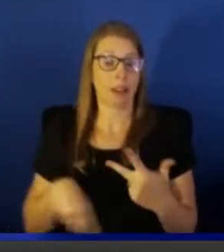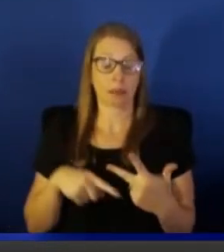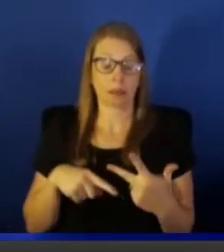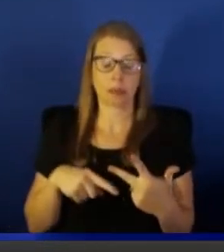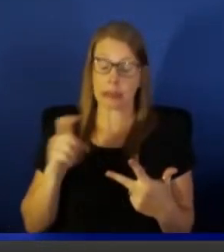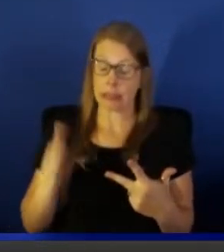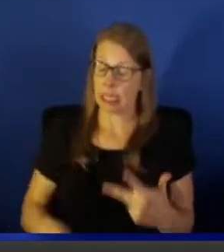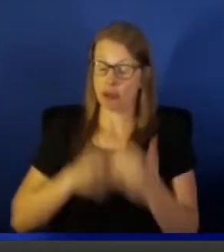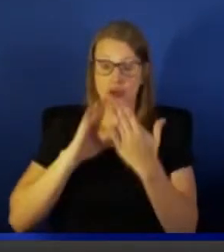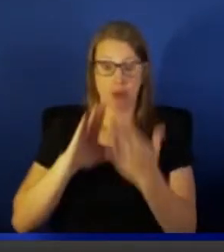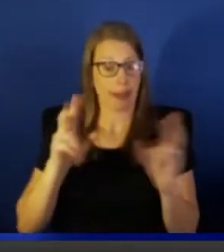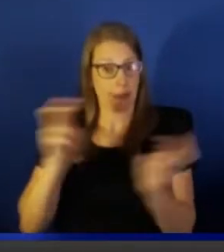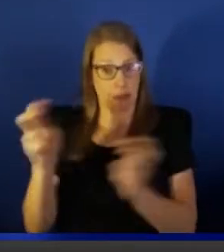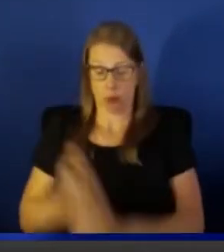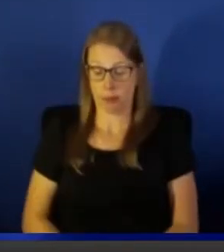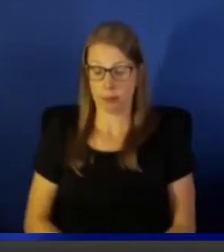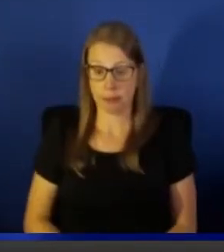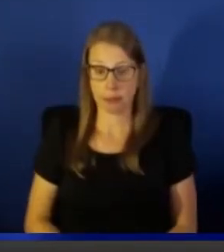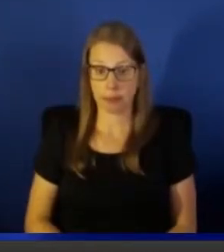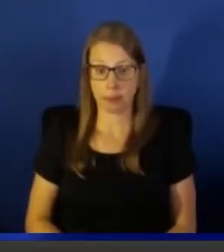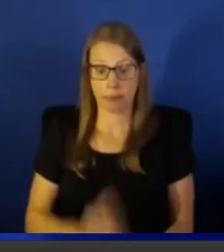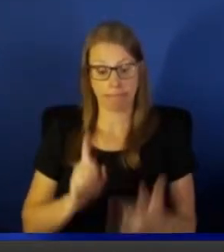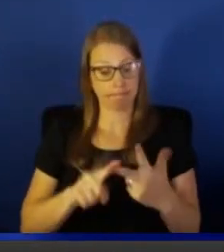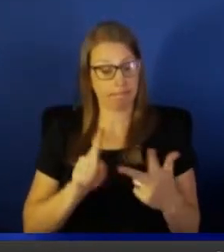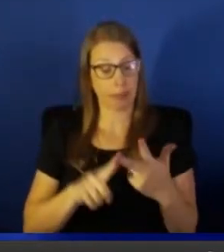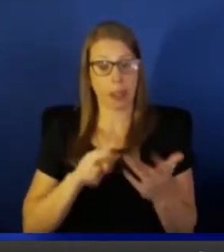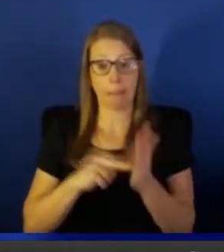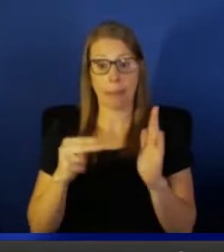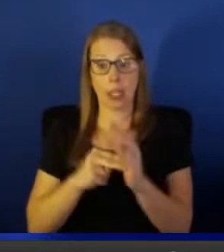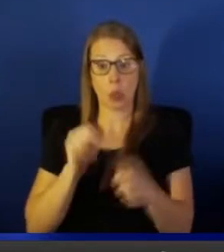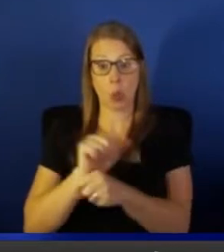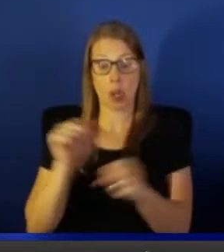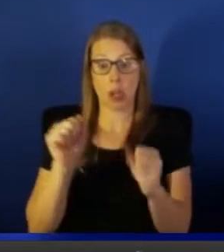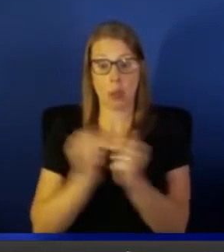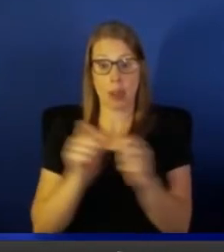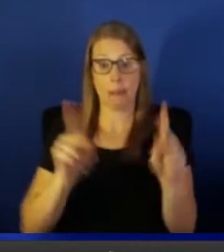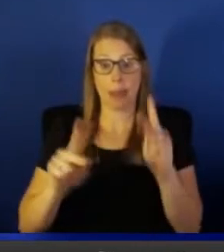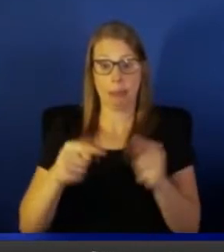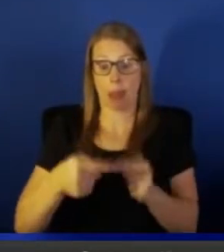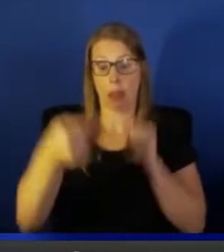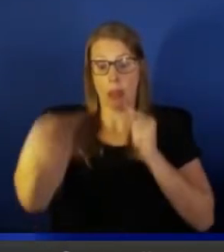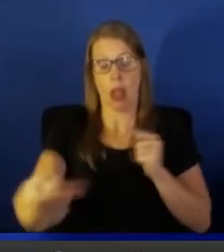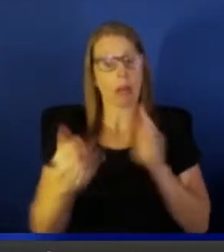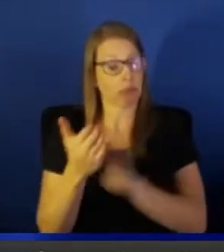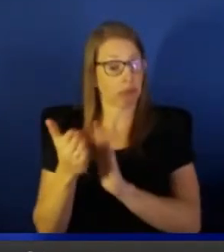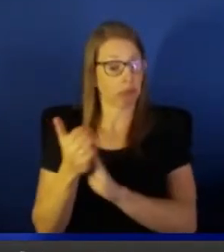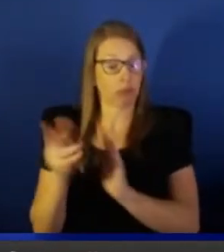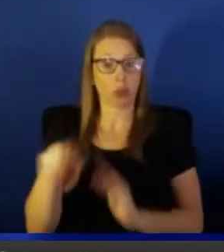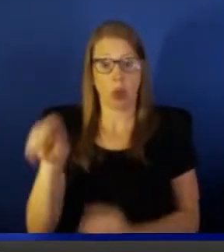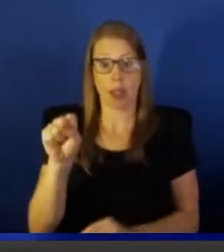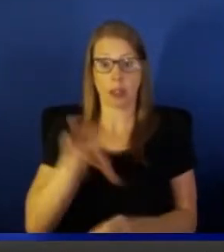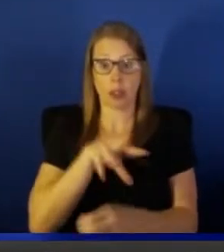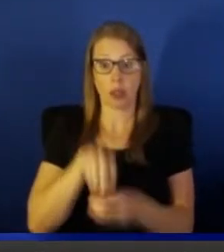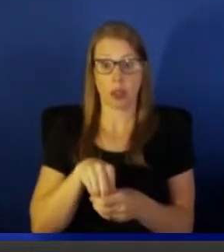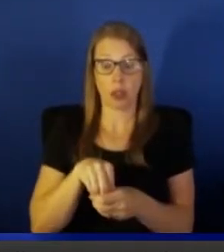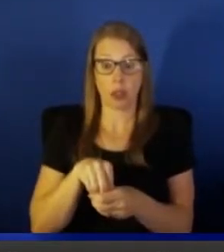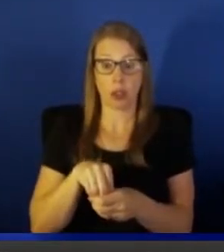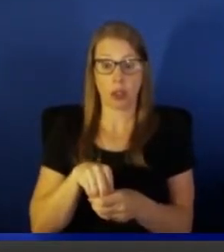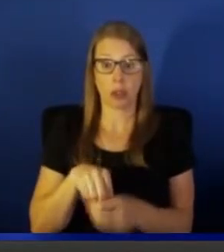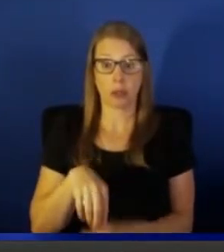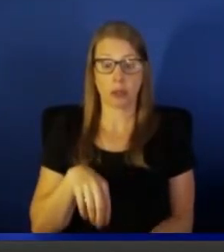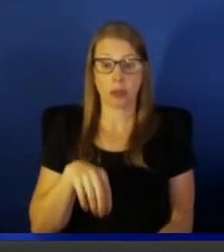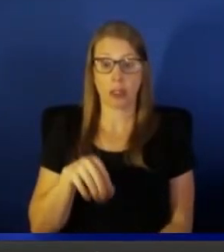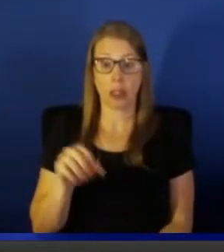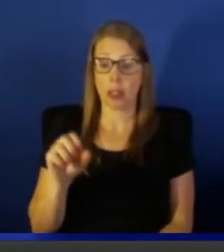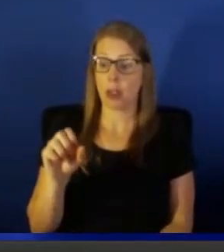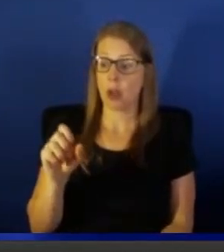And so I think that is working with people across the aisle, frankly. I commend the United States Senate, for example, including the senior senator from Missouri, Roy Blunt.